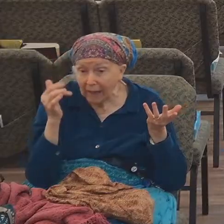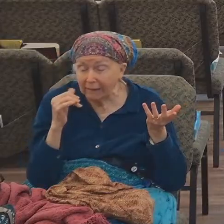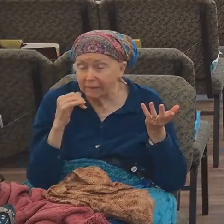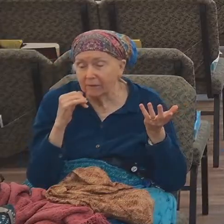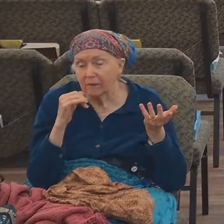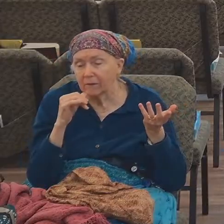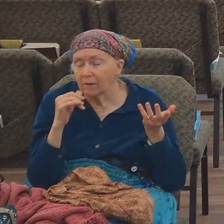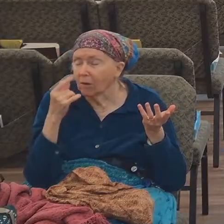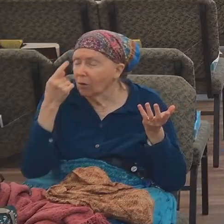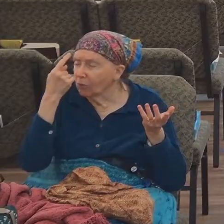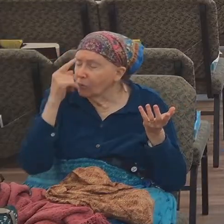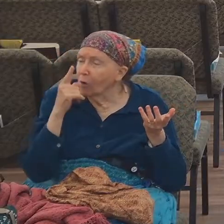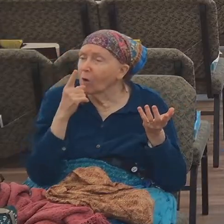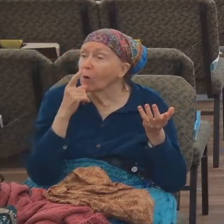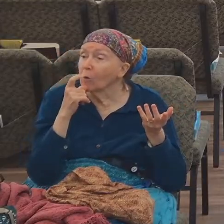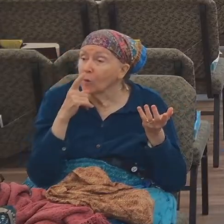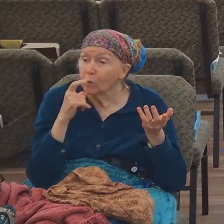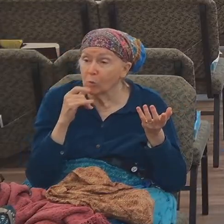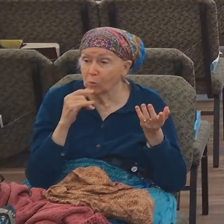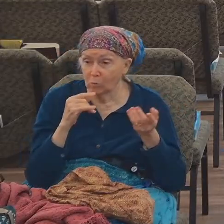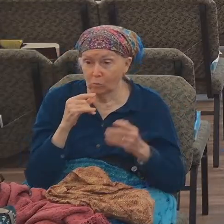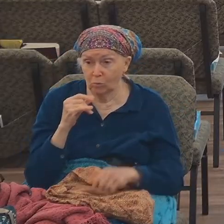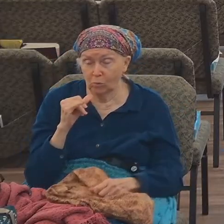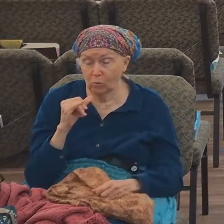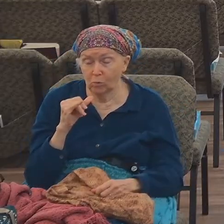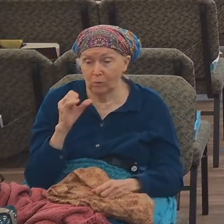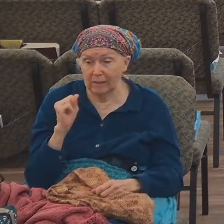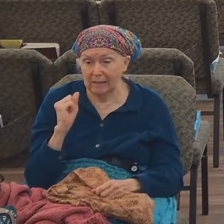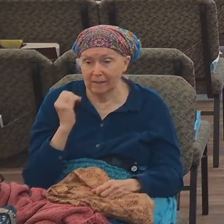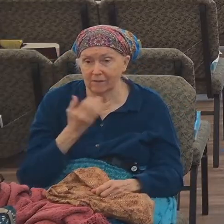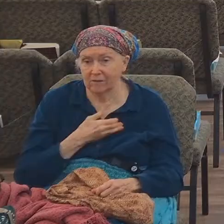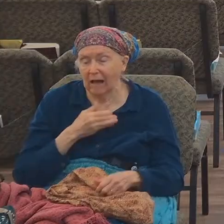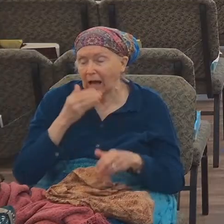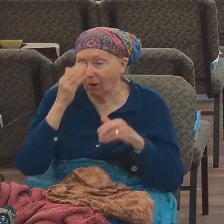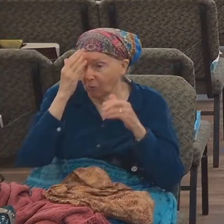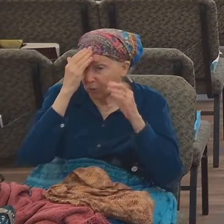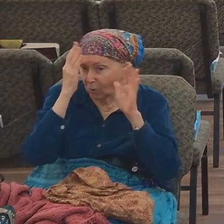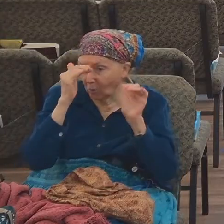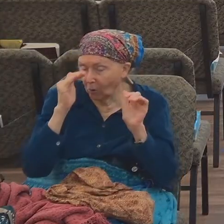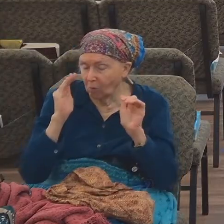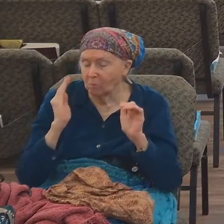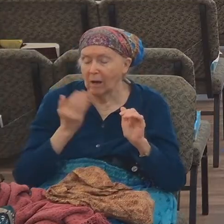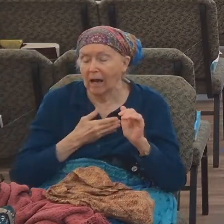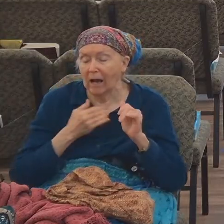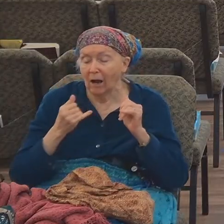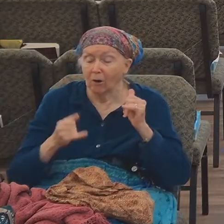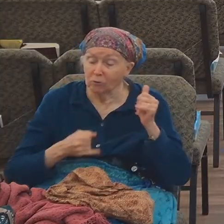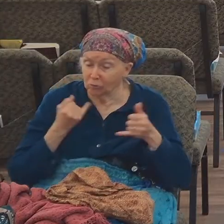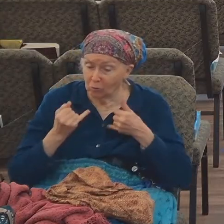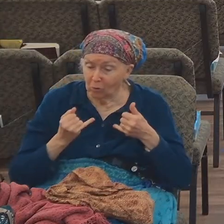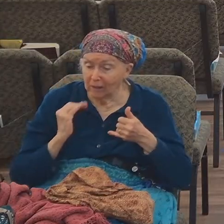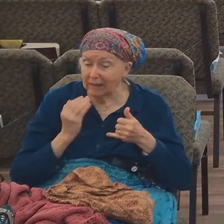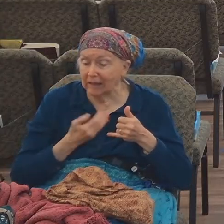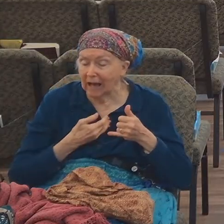For who is our hope or joy or crown